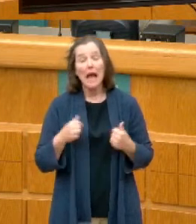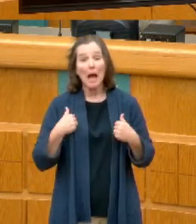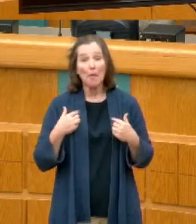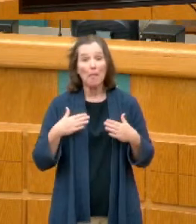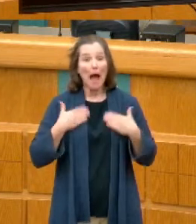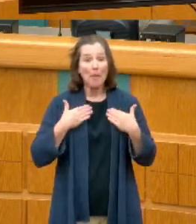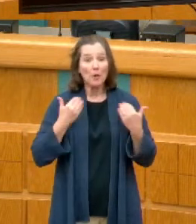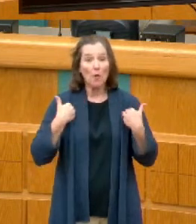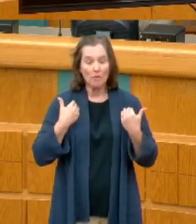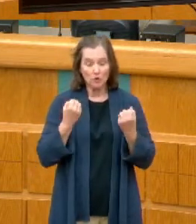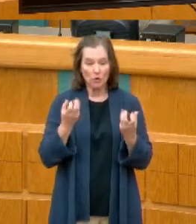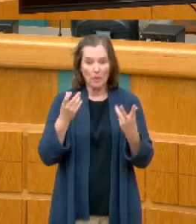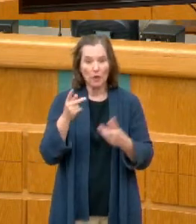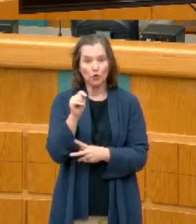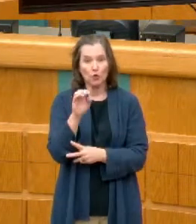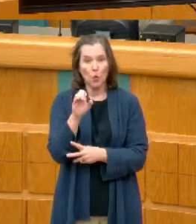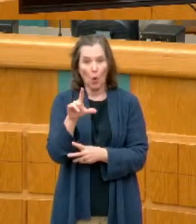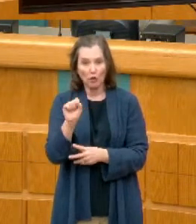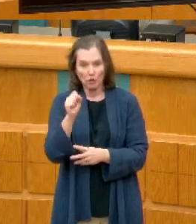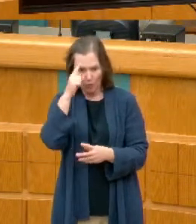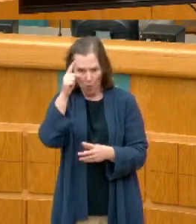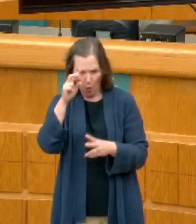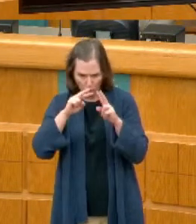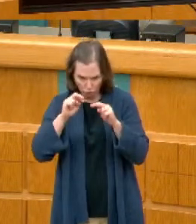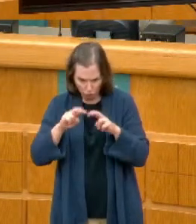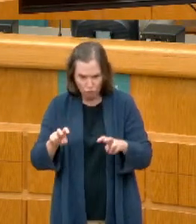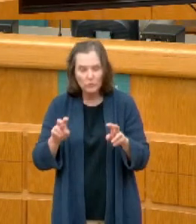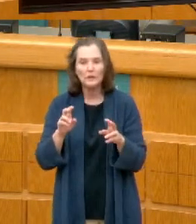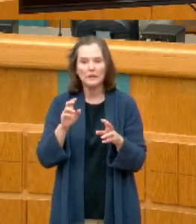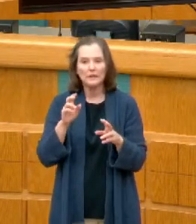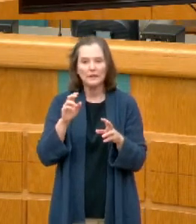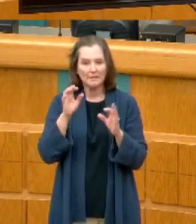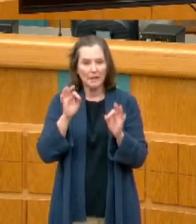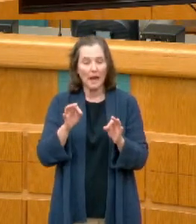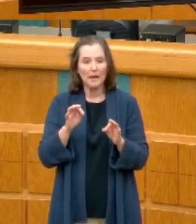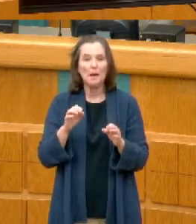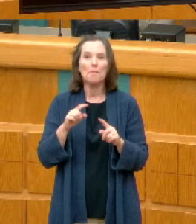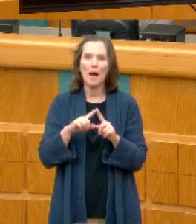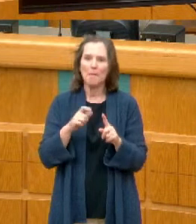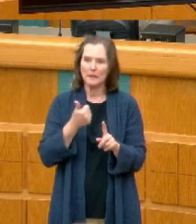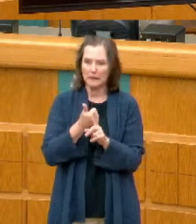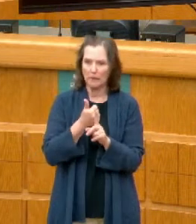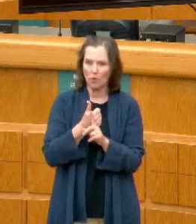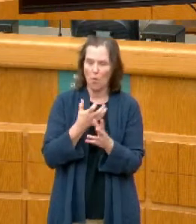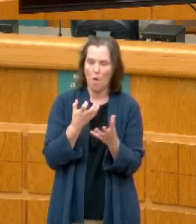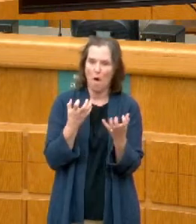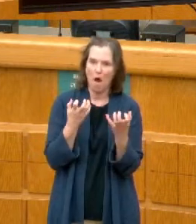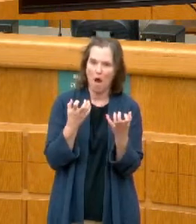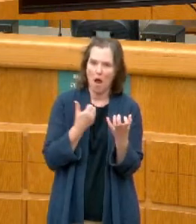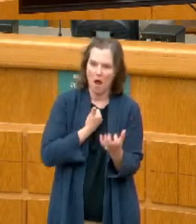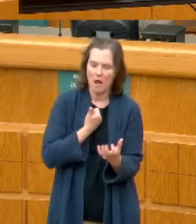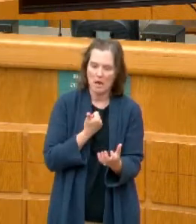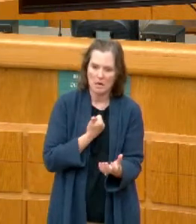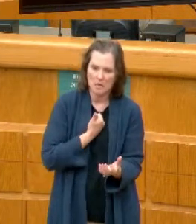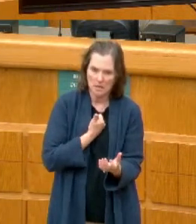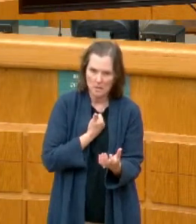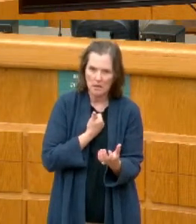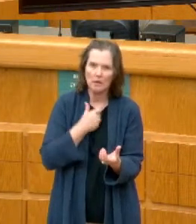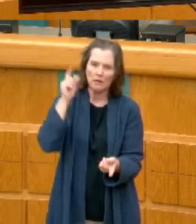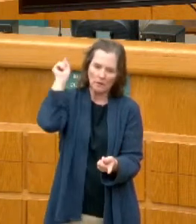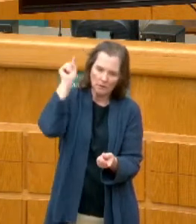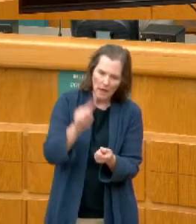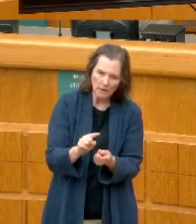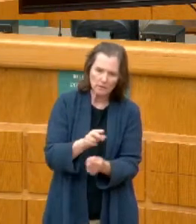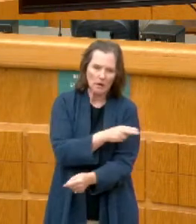disposal. But I would rather drive this hospitalization rate down by doing what we know absolutely